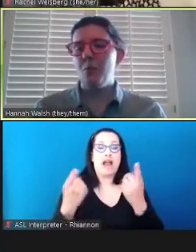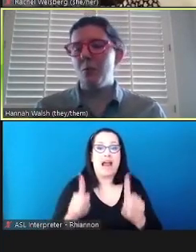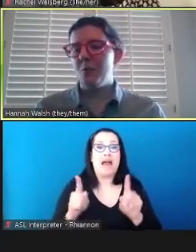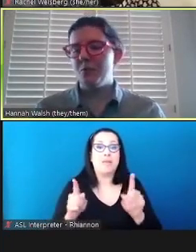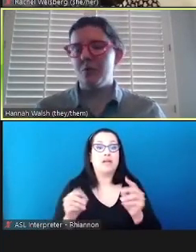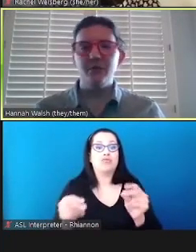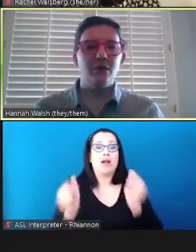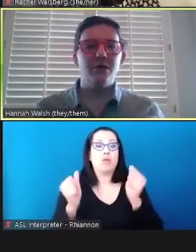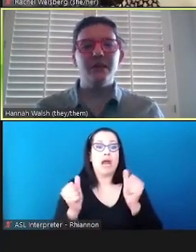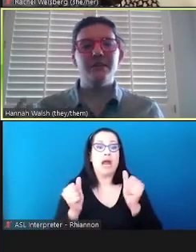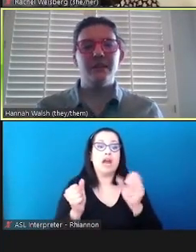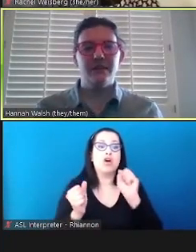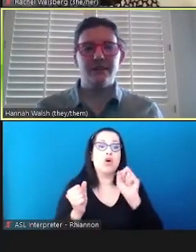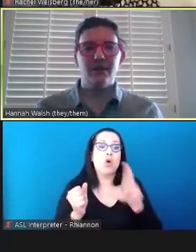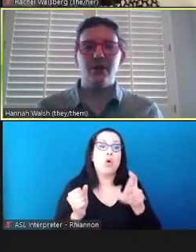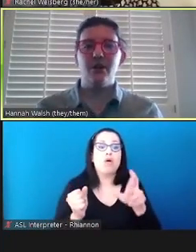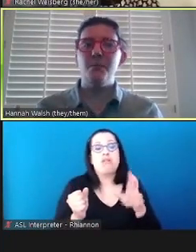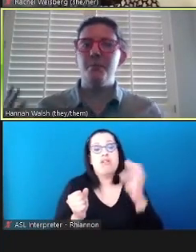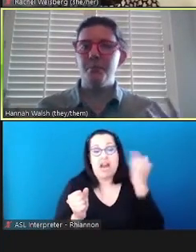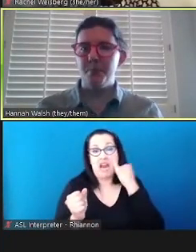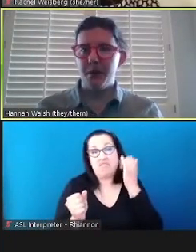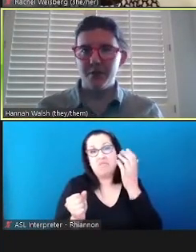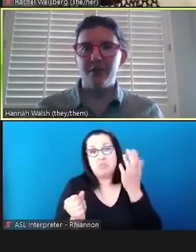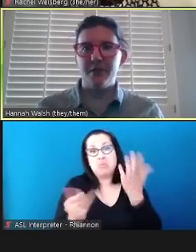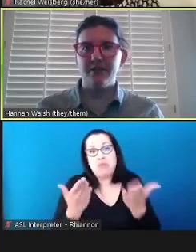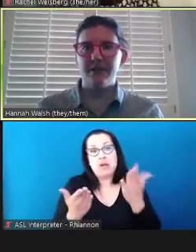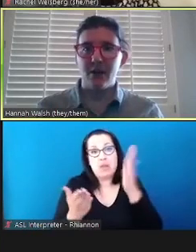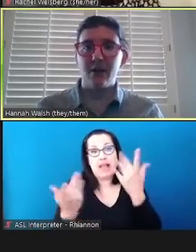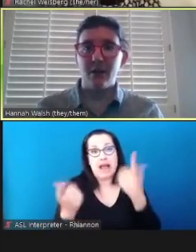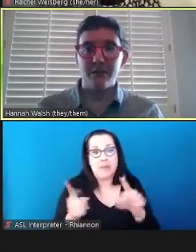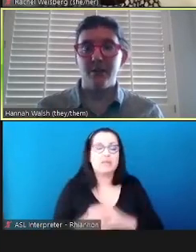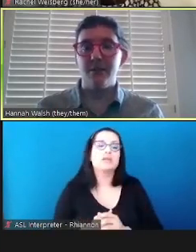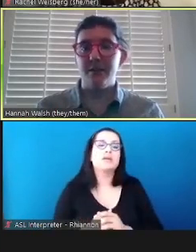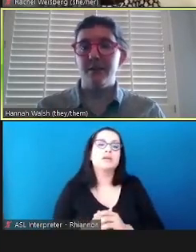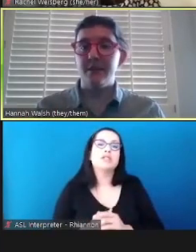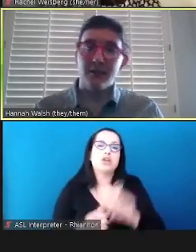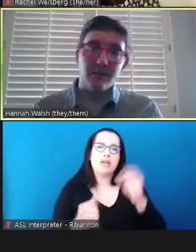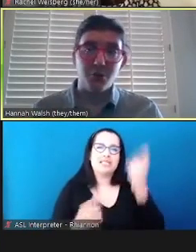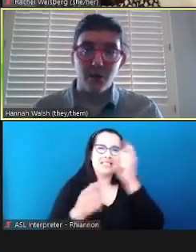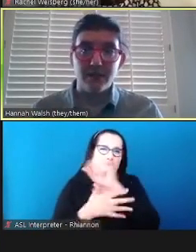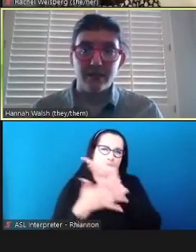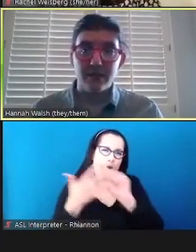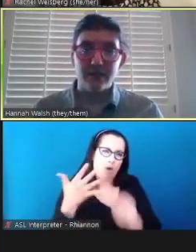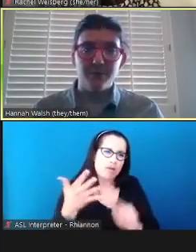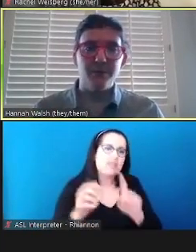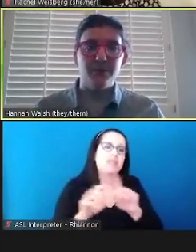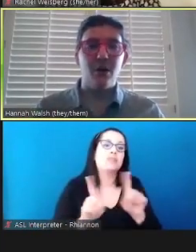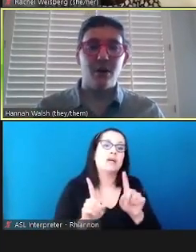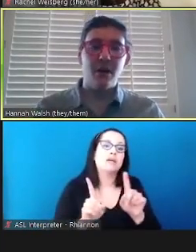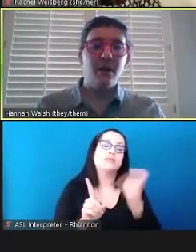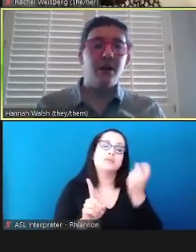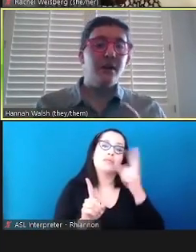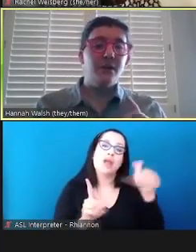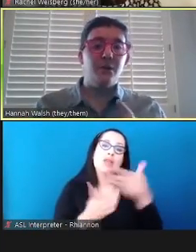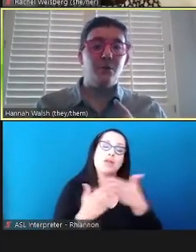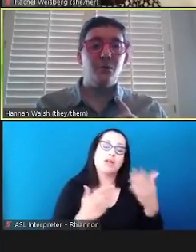harm. So those are all things to consider, but other things that are considered in these individualized assessments